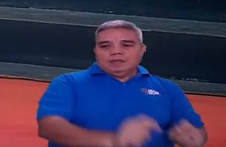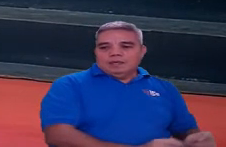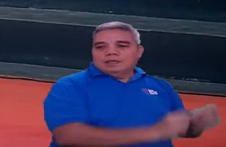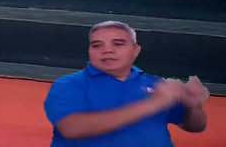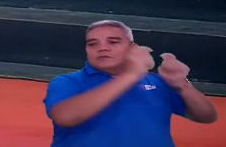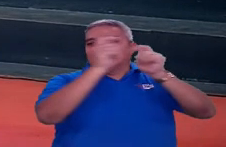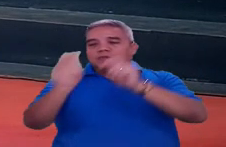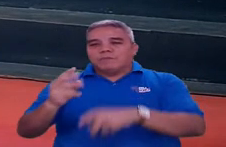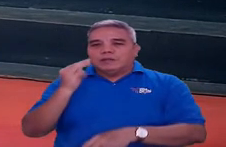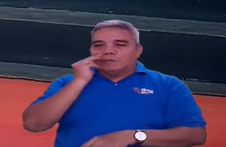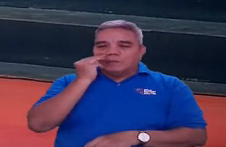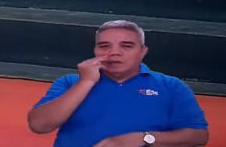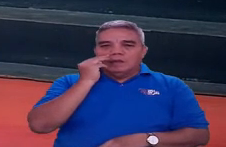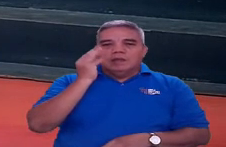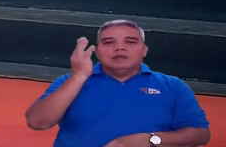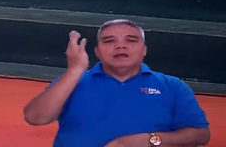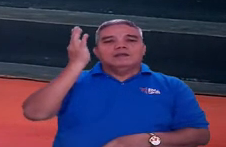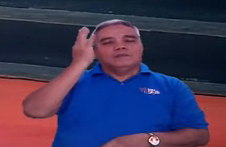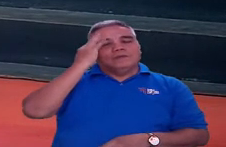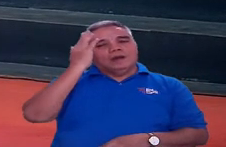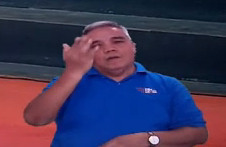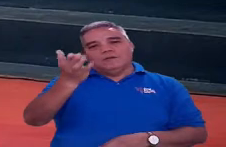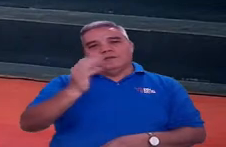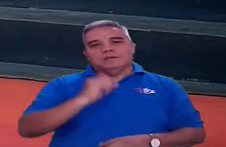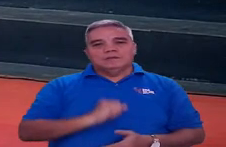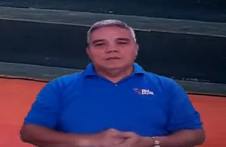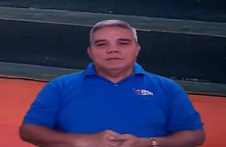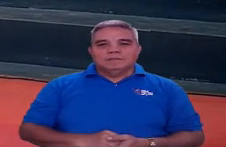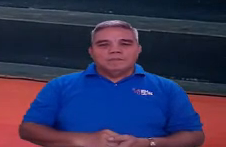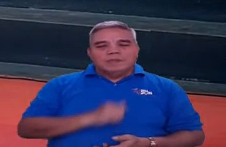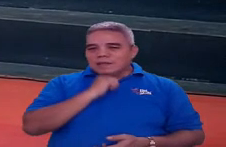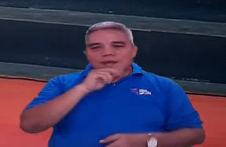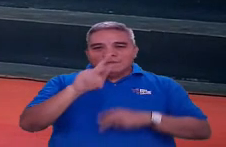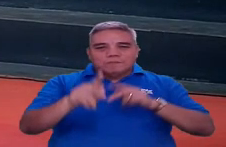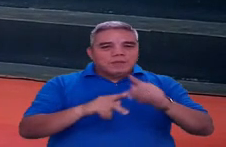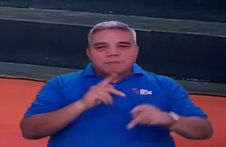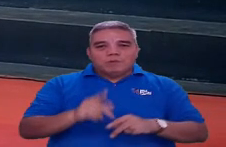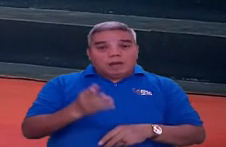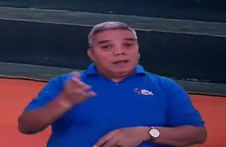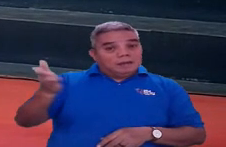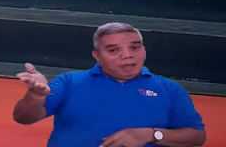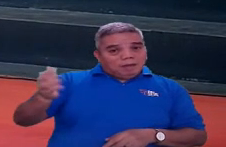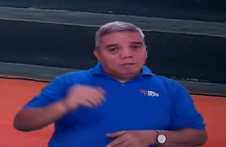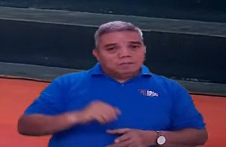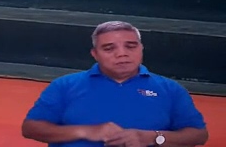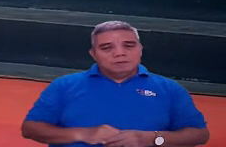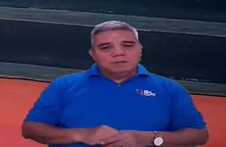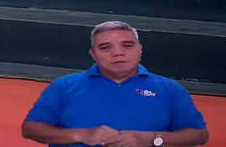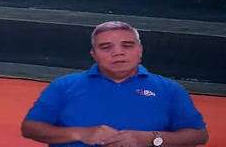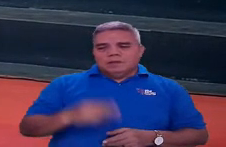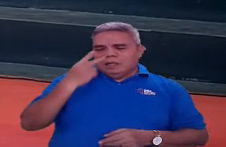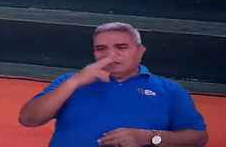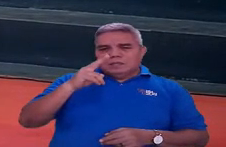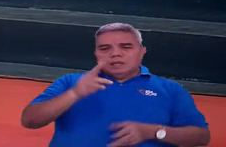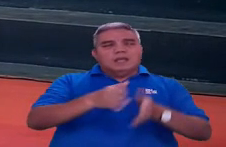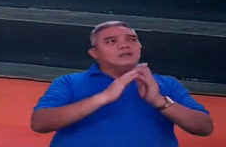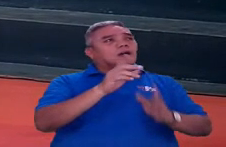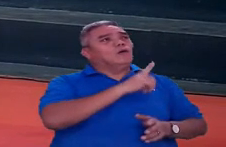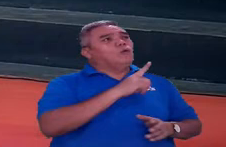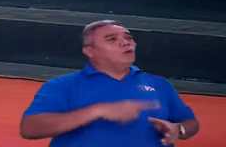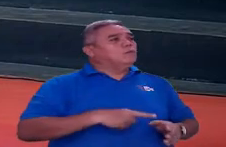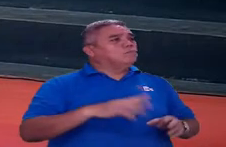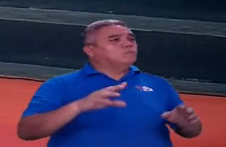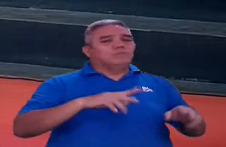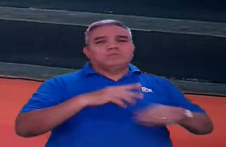to Manapla, I found Manapla, you know, not people are in there. I was crying, "Lord God, I'm looking